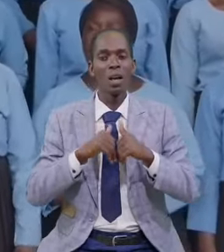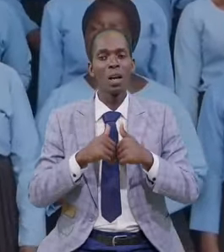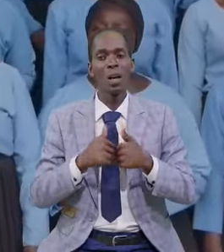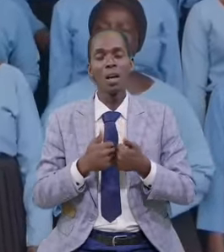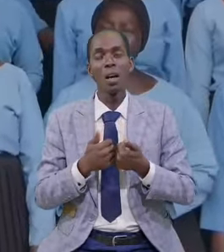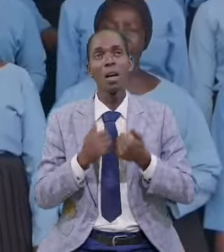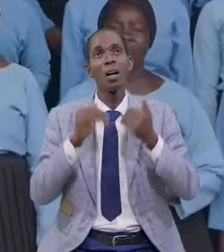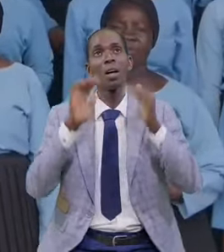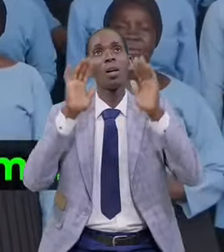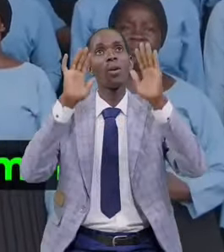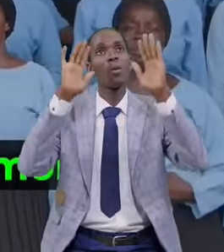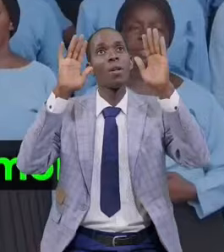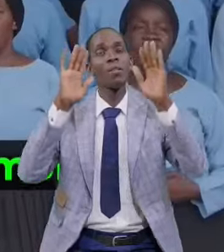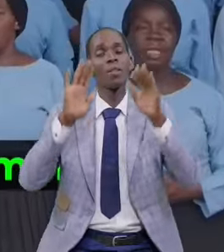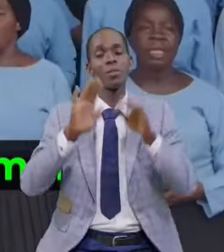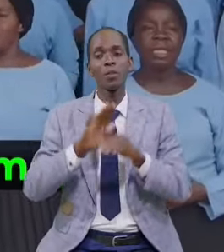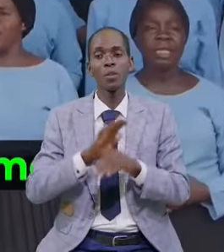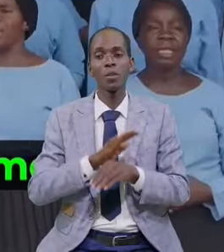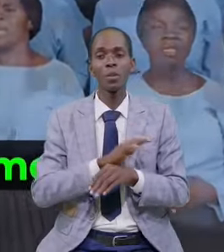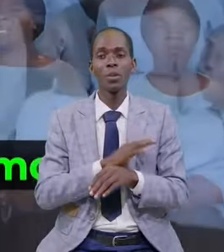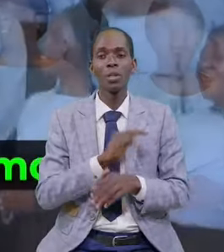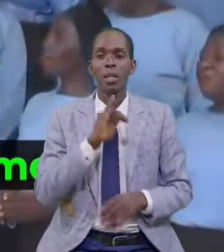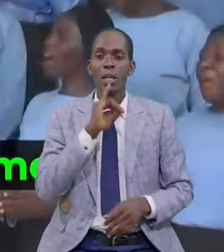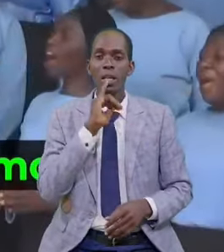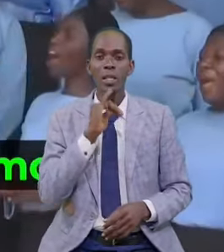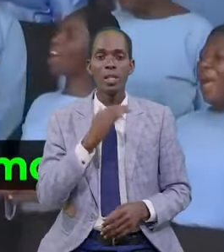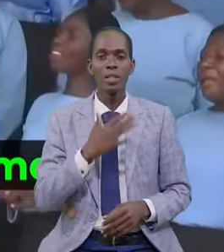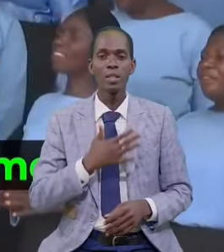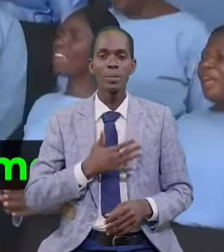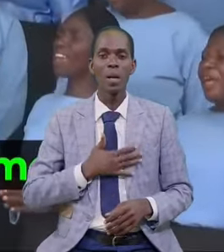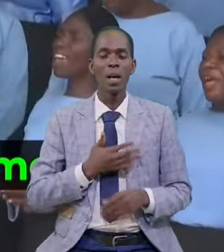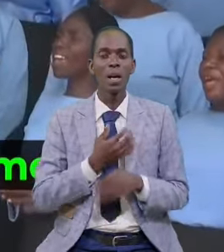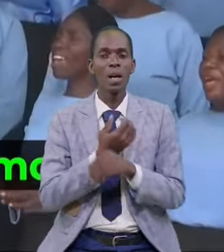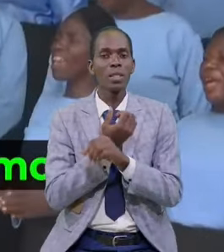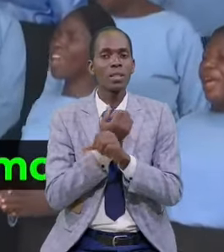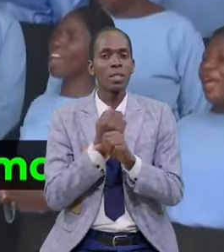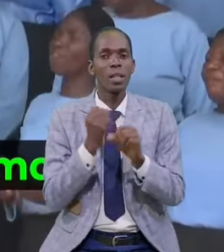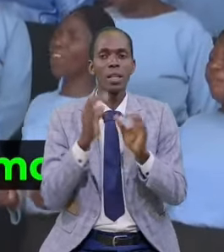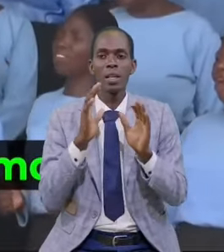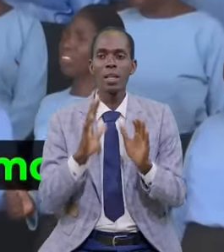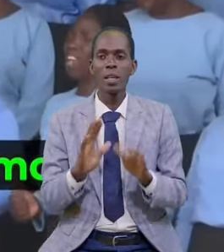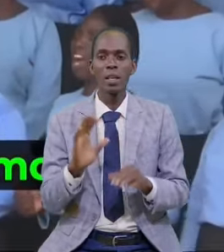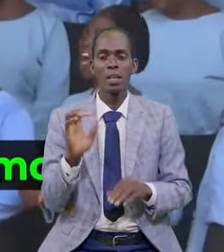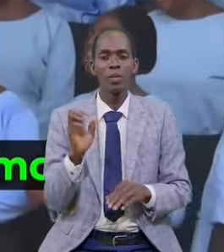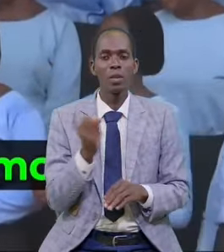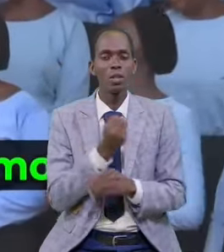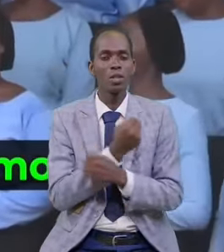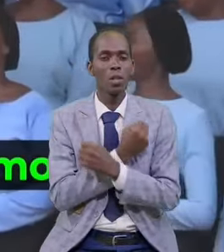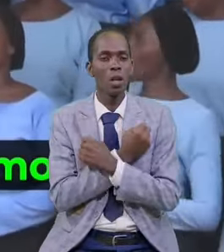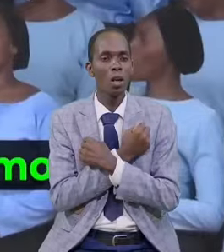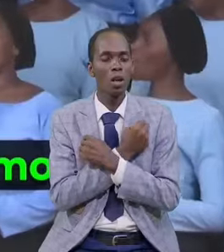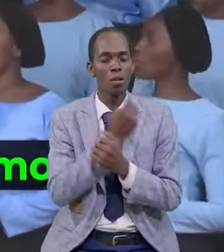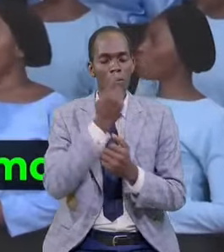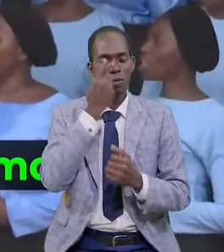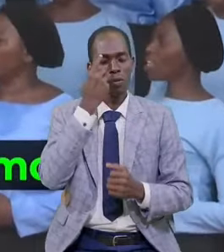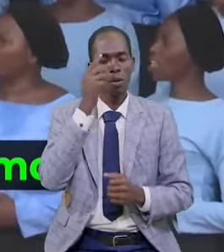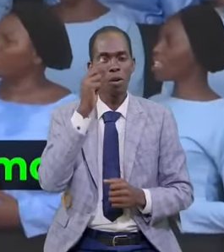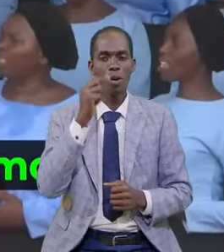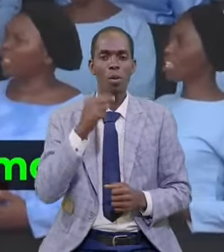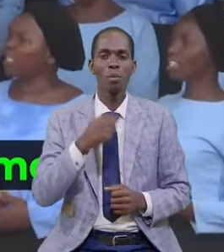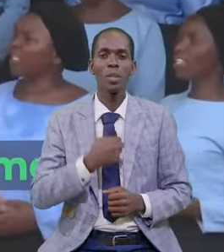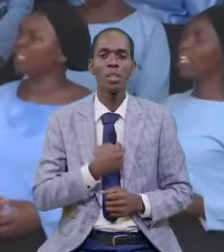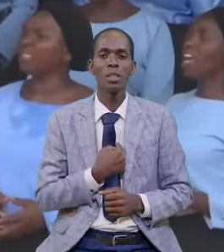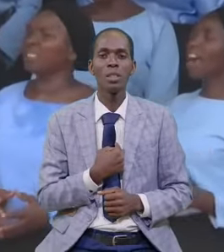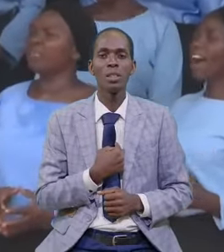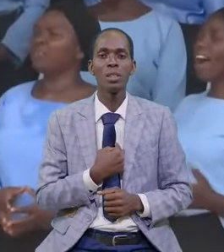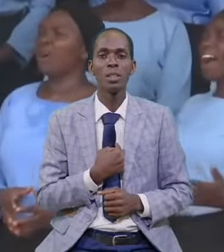how wonderful is My Savior love for